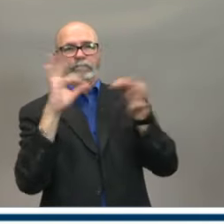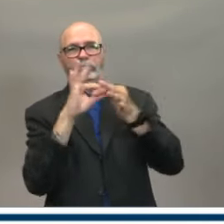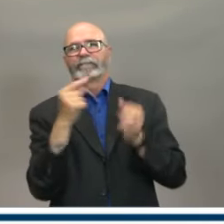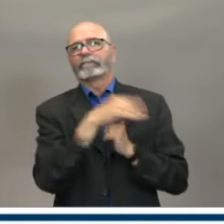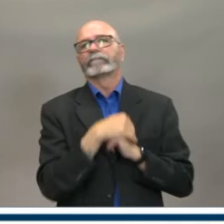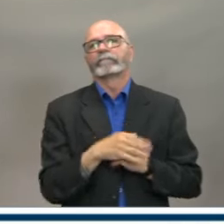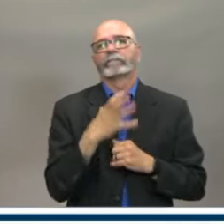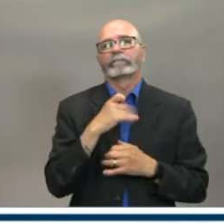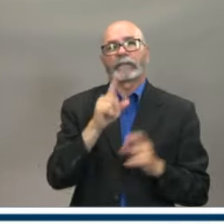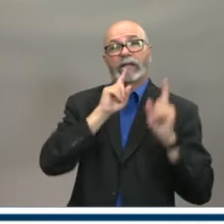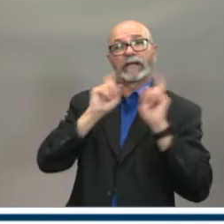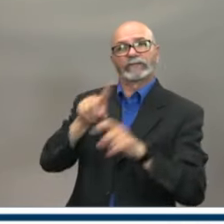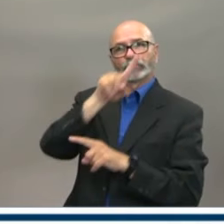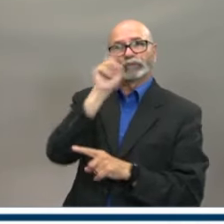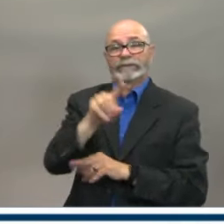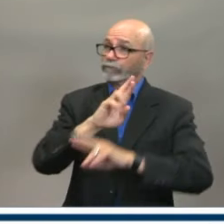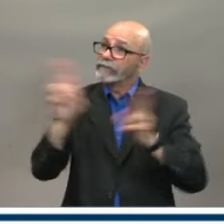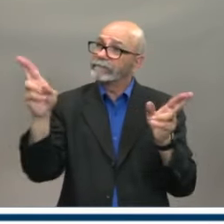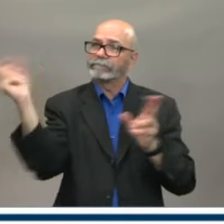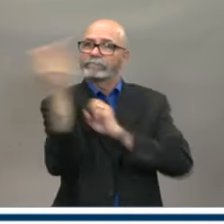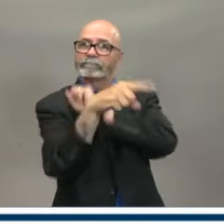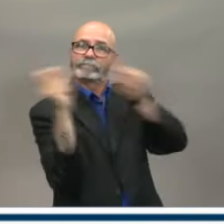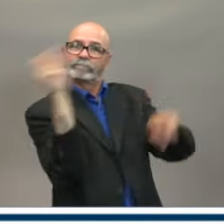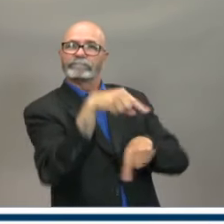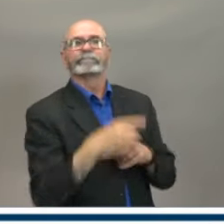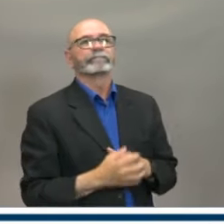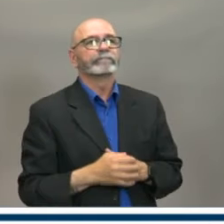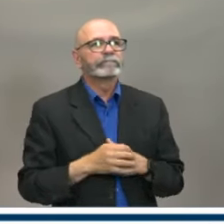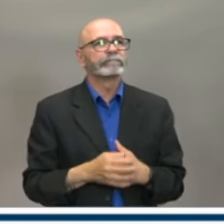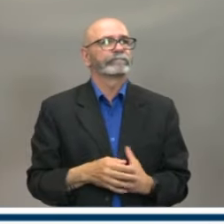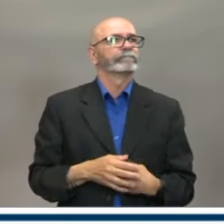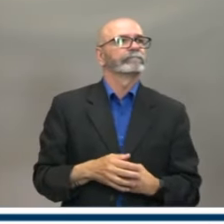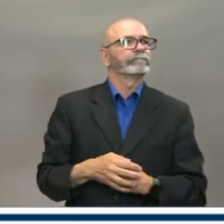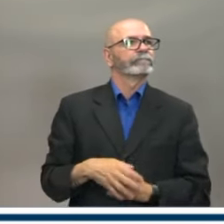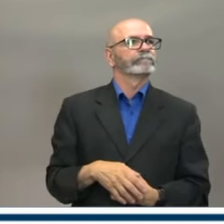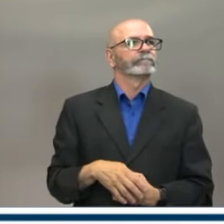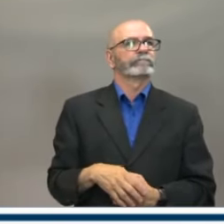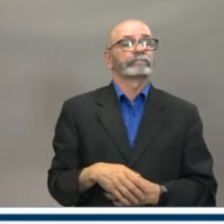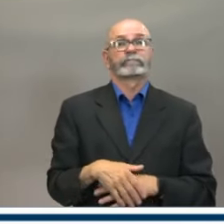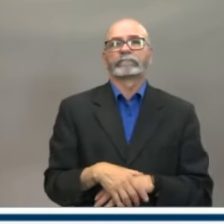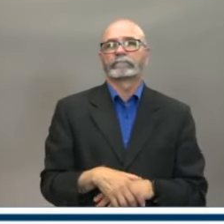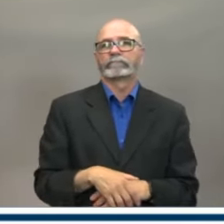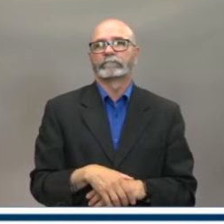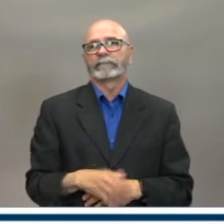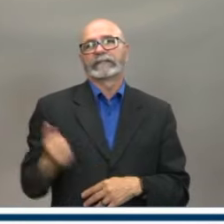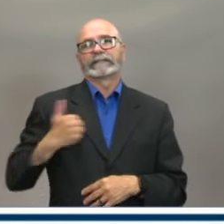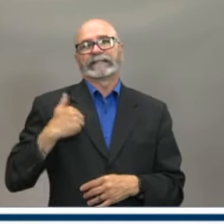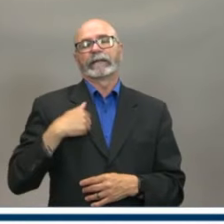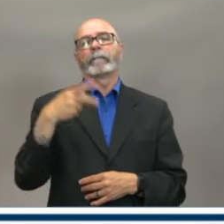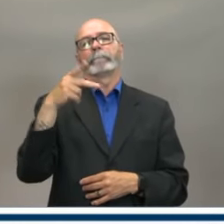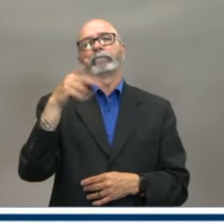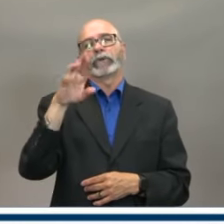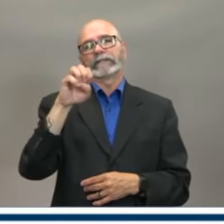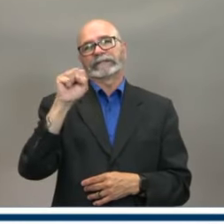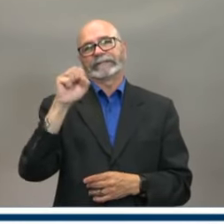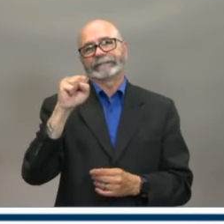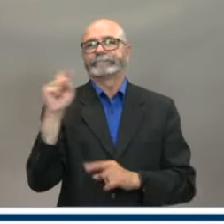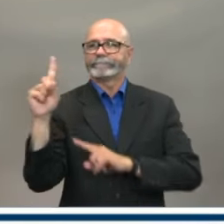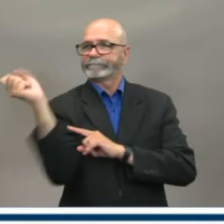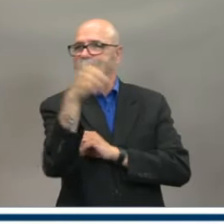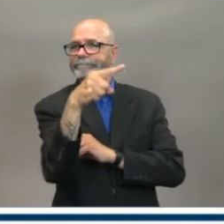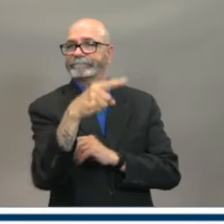and one follow-up in the amount of time that we have for today. First question will go to Keith Doucette with the Canadian Press.